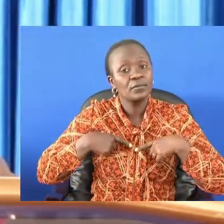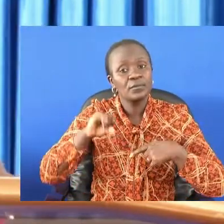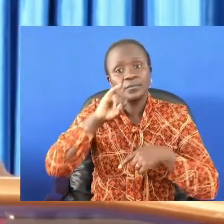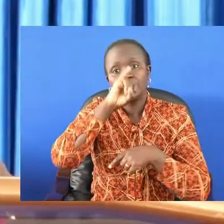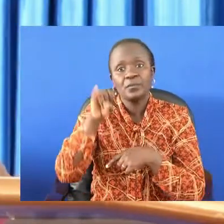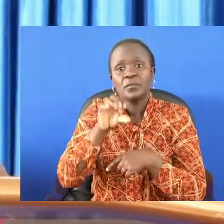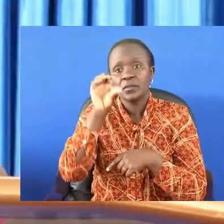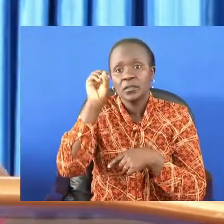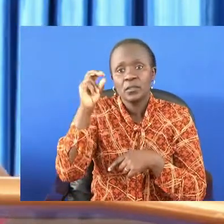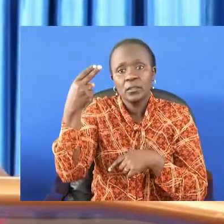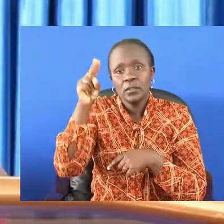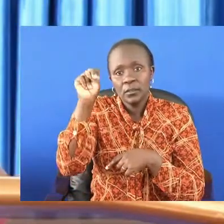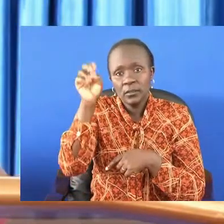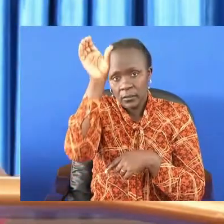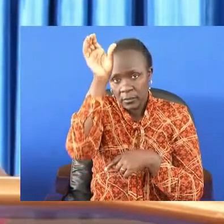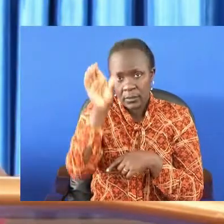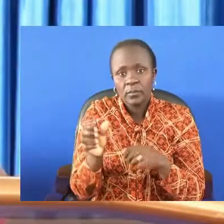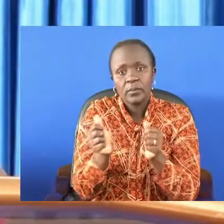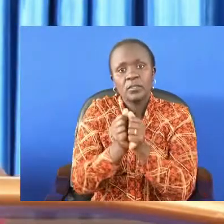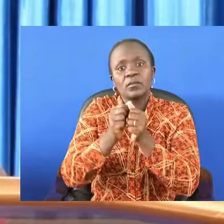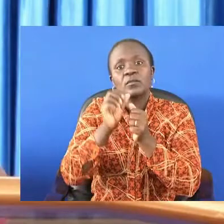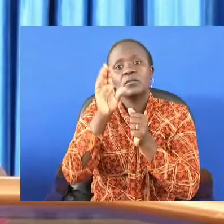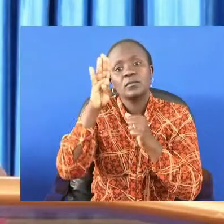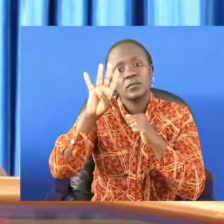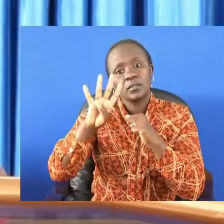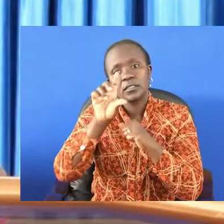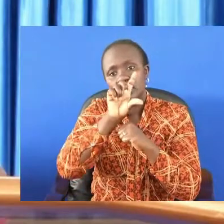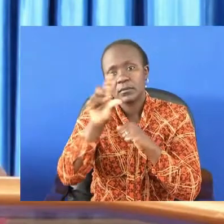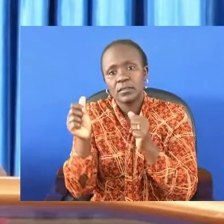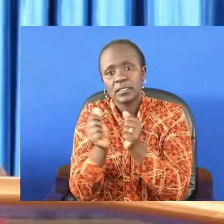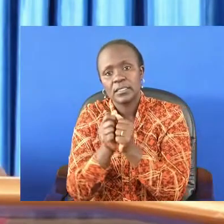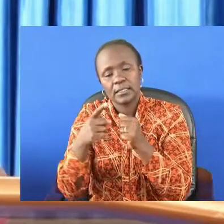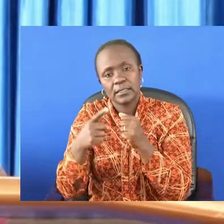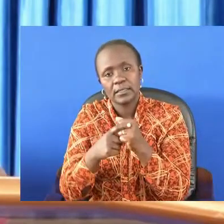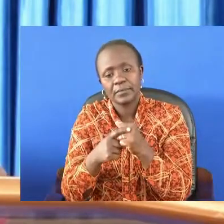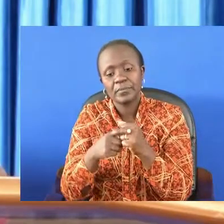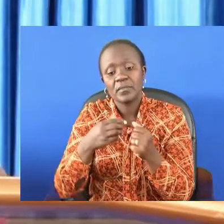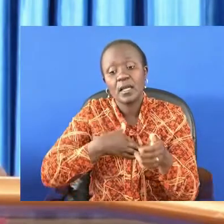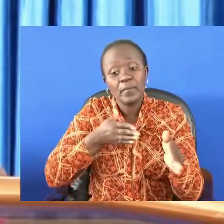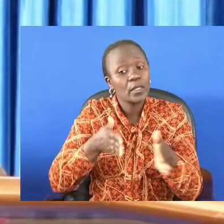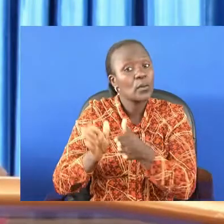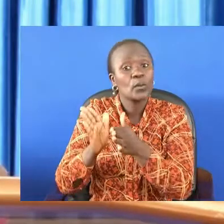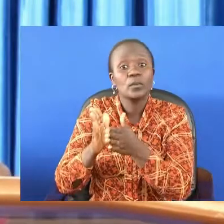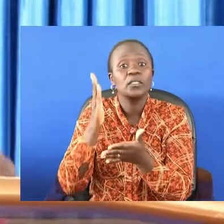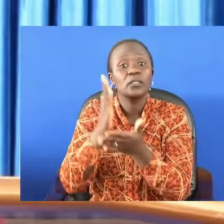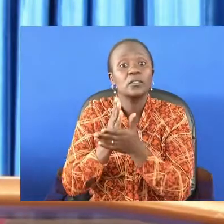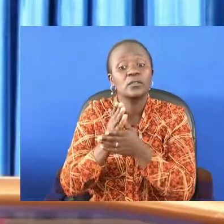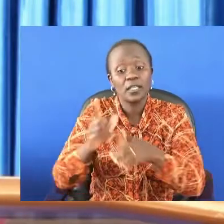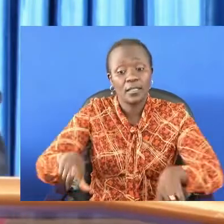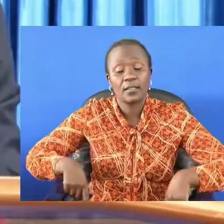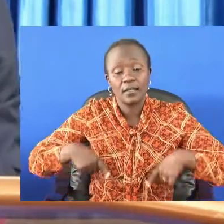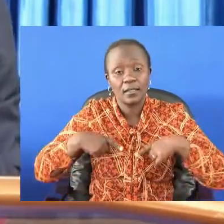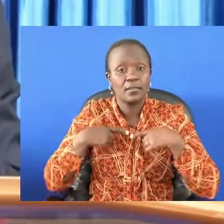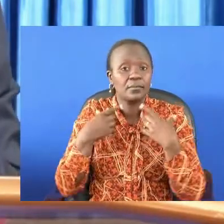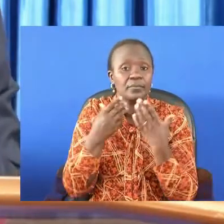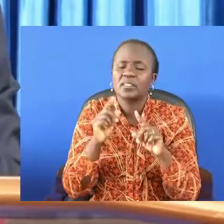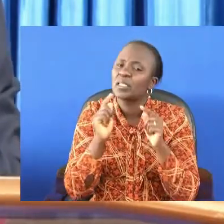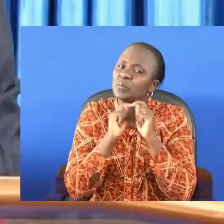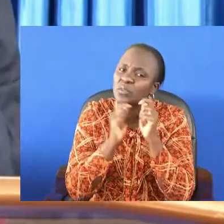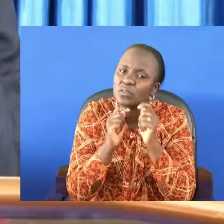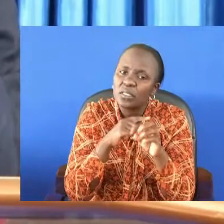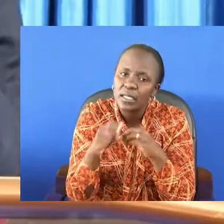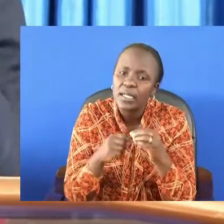John 14:6, Jesus said, I am the way, the truth, and the life. I am not talking